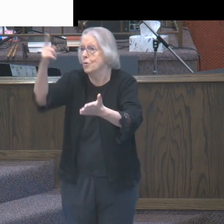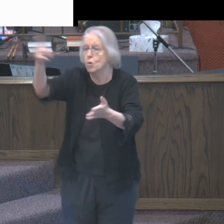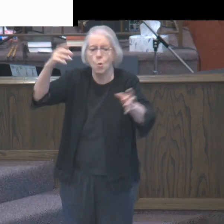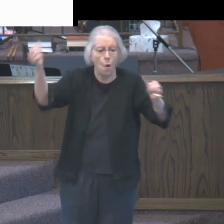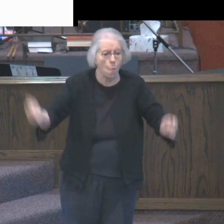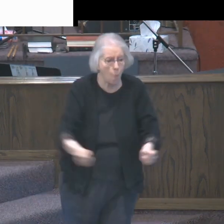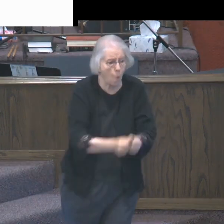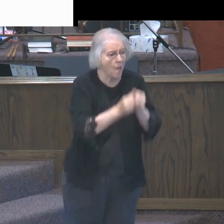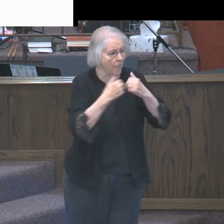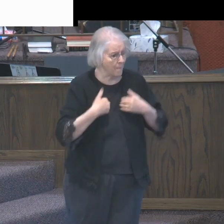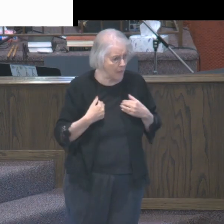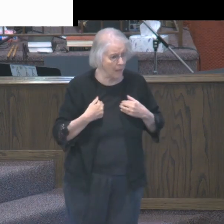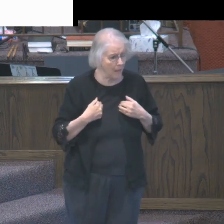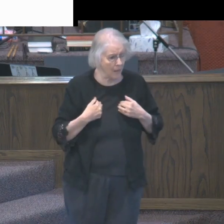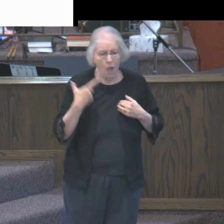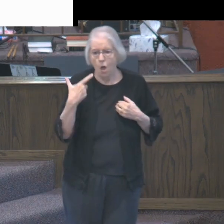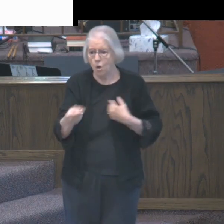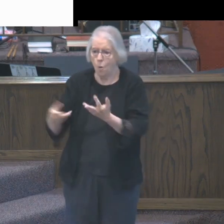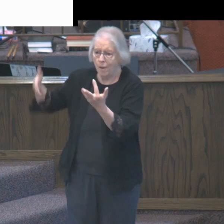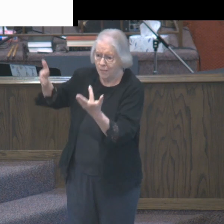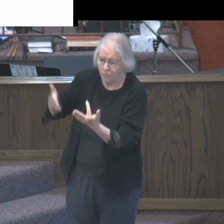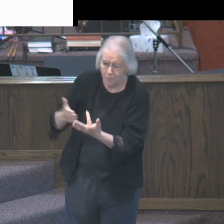I know you do.